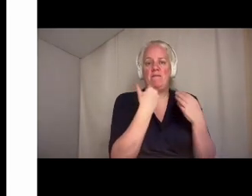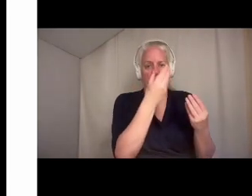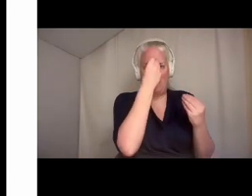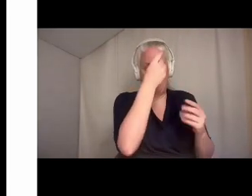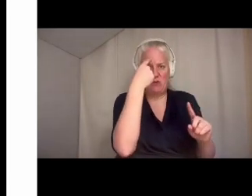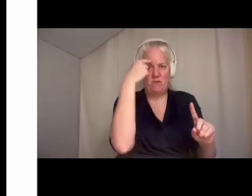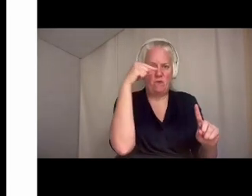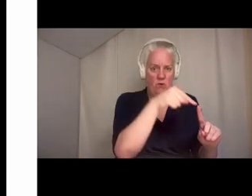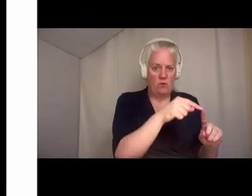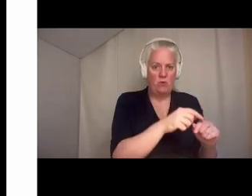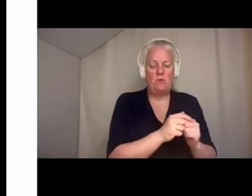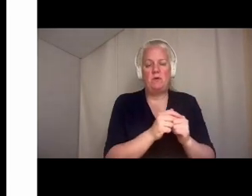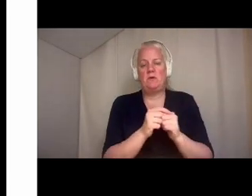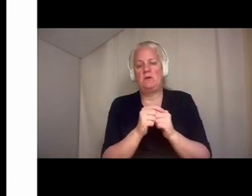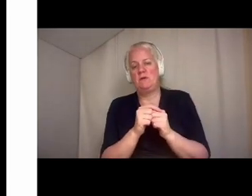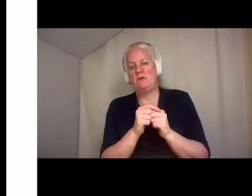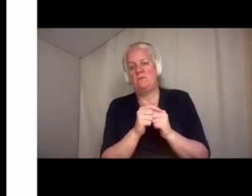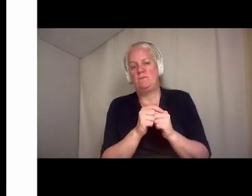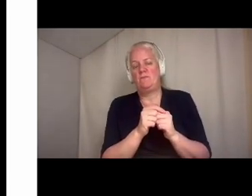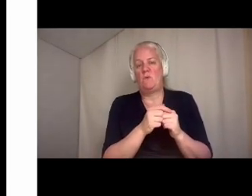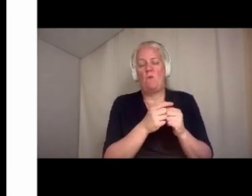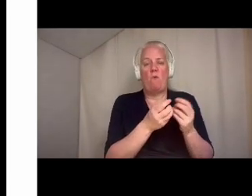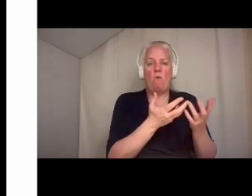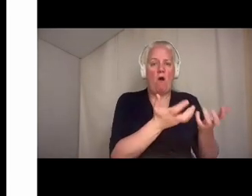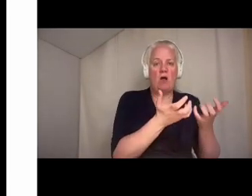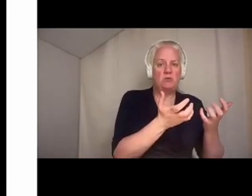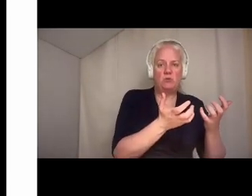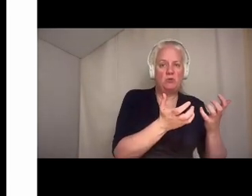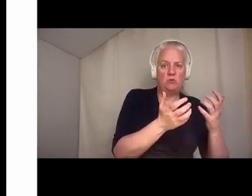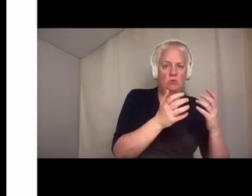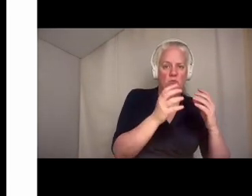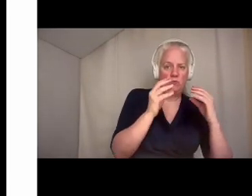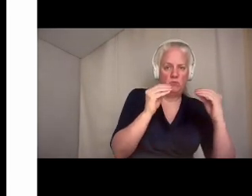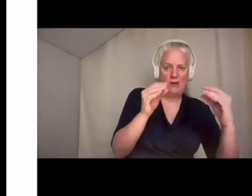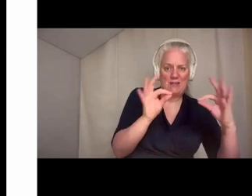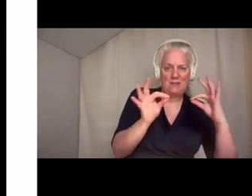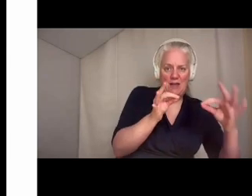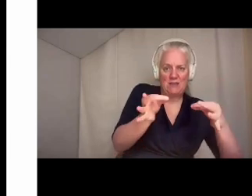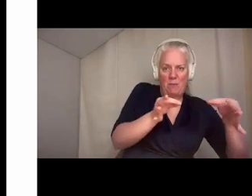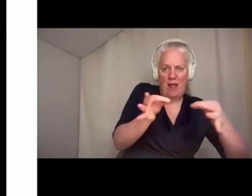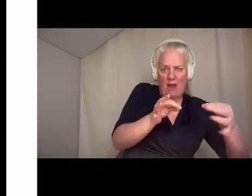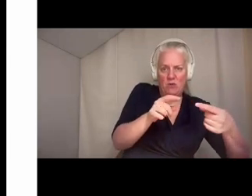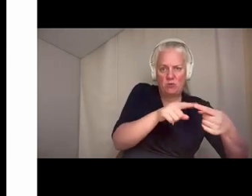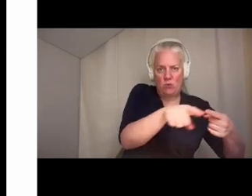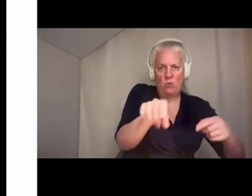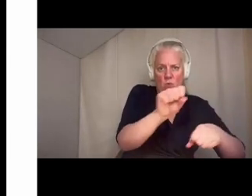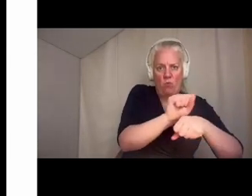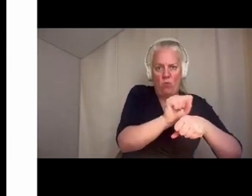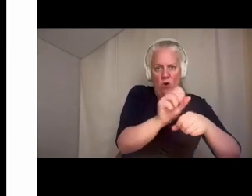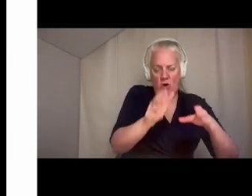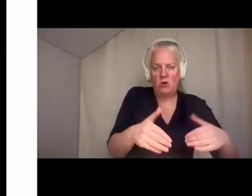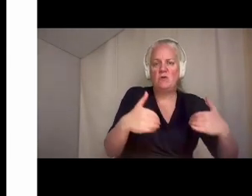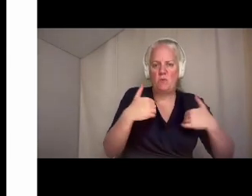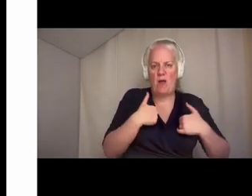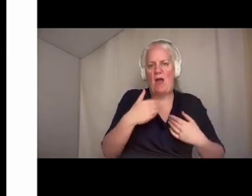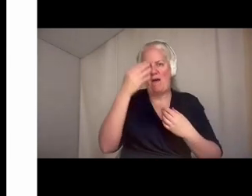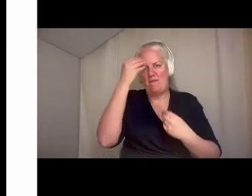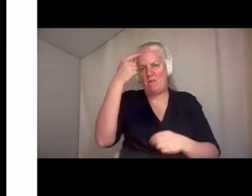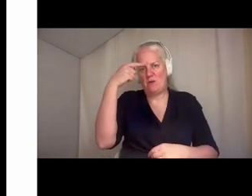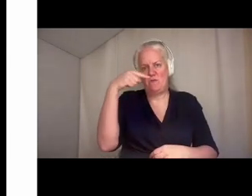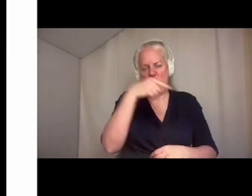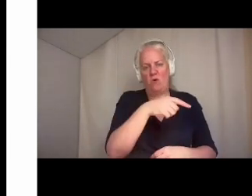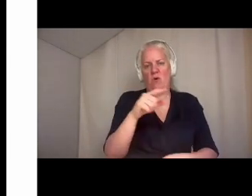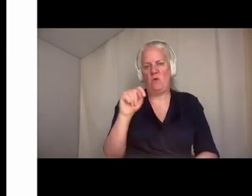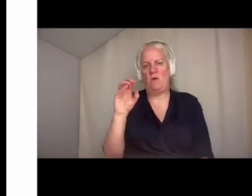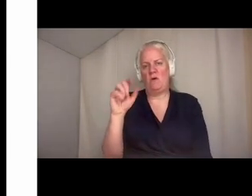ABLE-related resource information for their employees. We have the service provider toolkit, a transition-aged